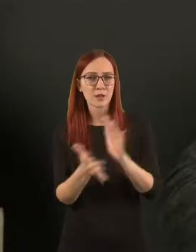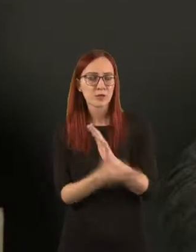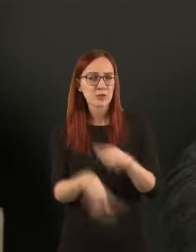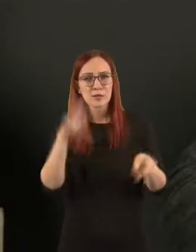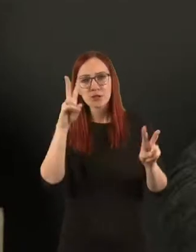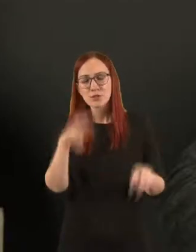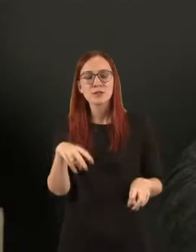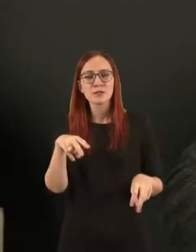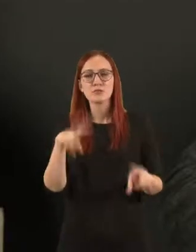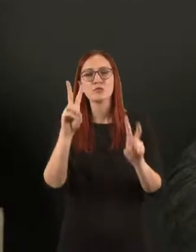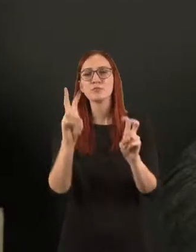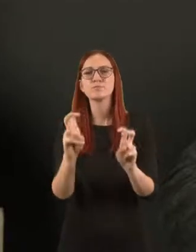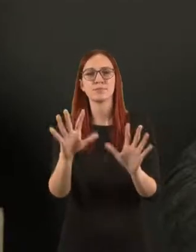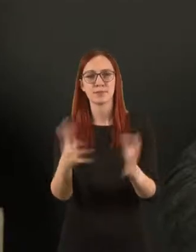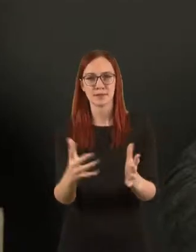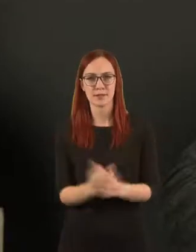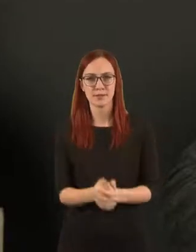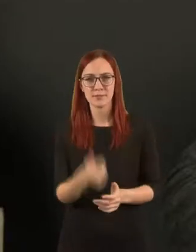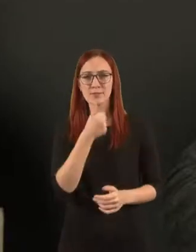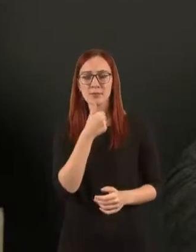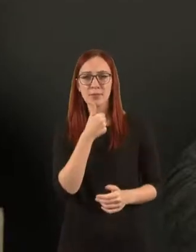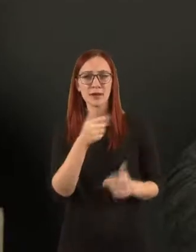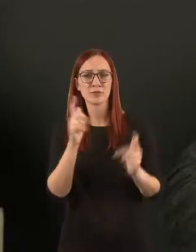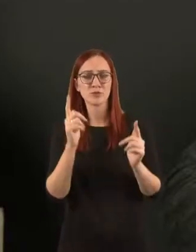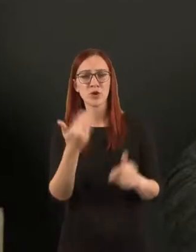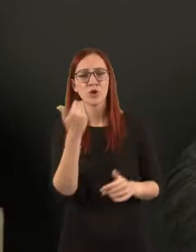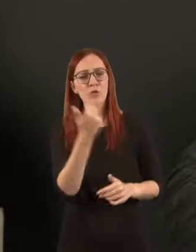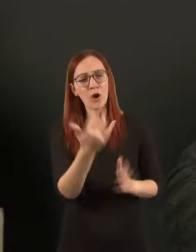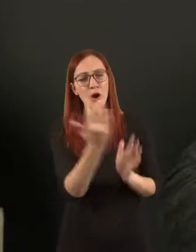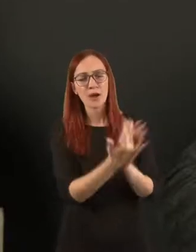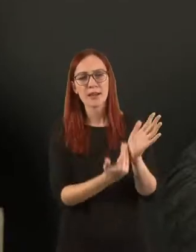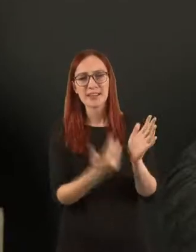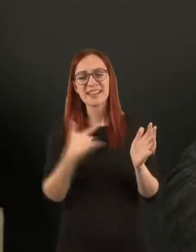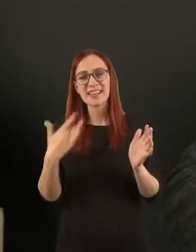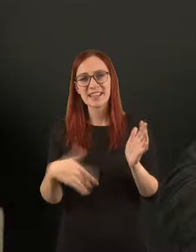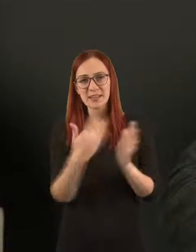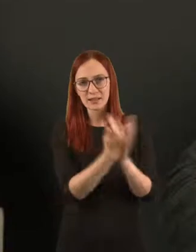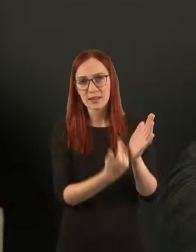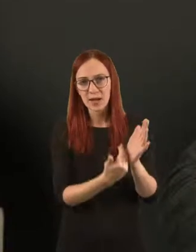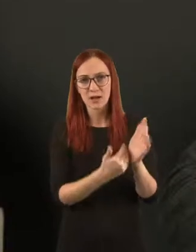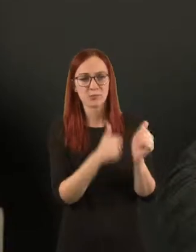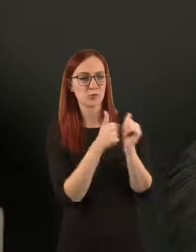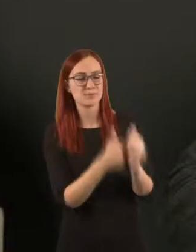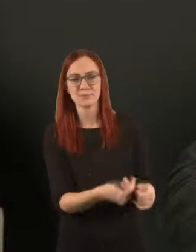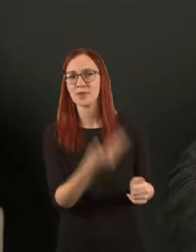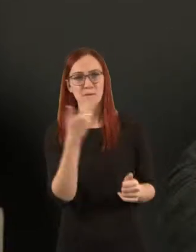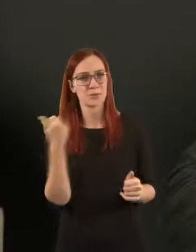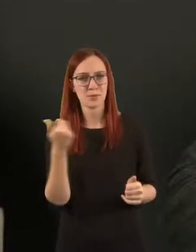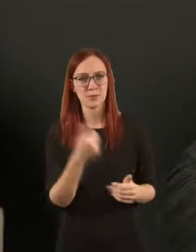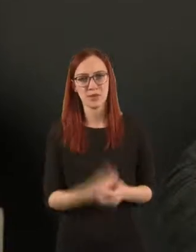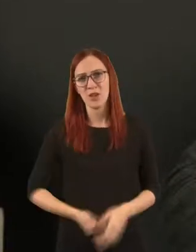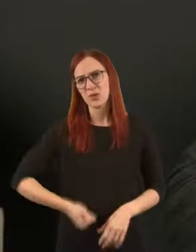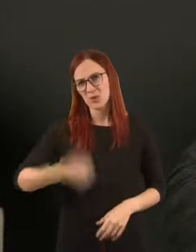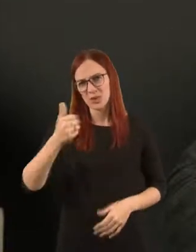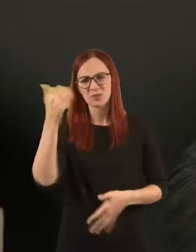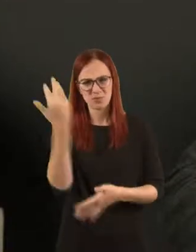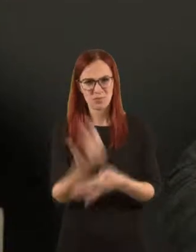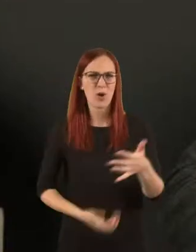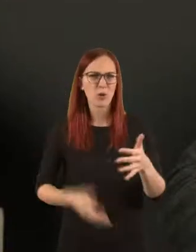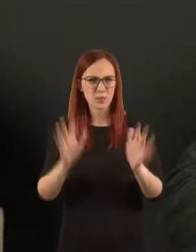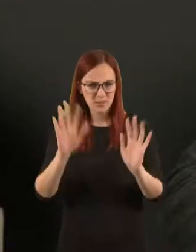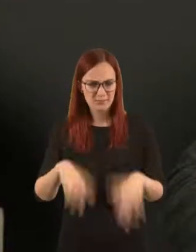if people do not own up to them and do not relate to them, we will achieve nothing. We have lots of regulations